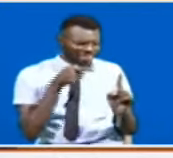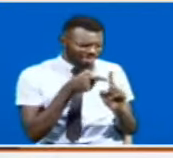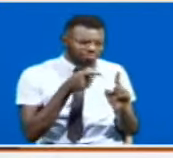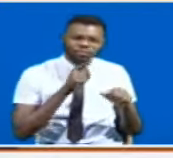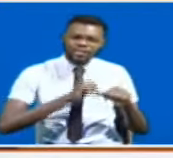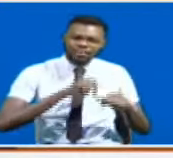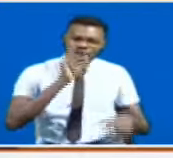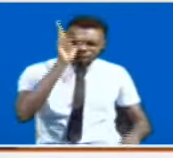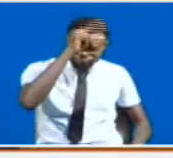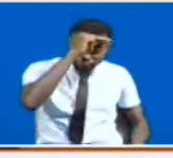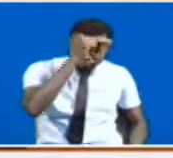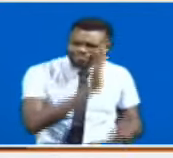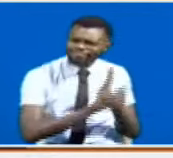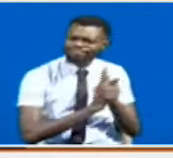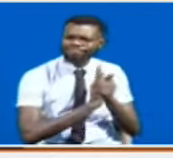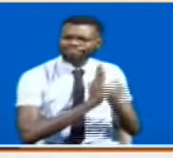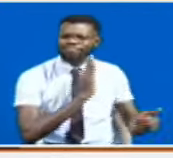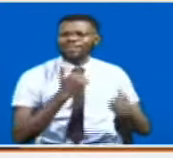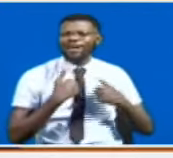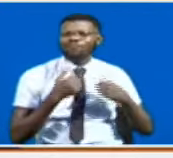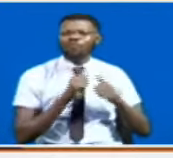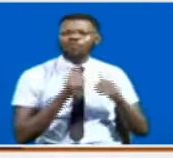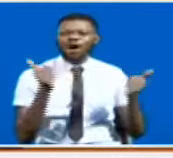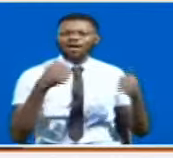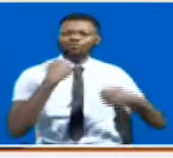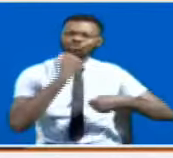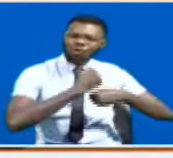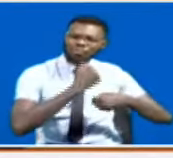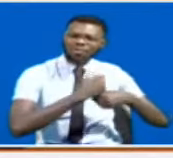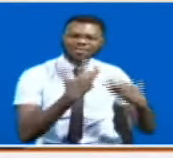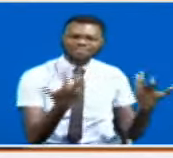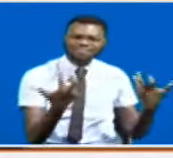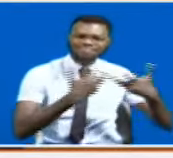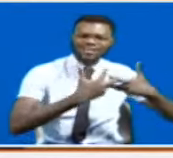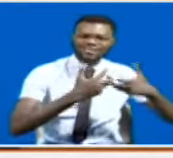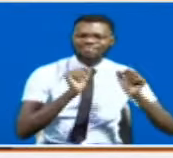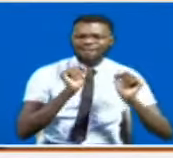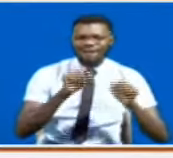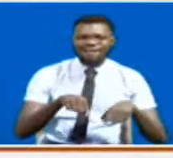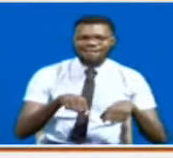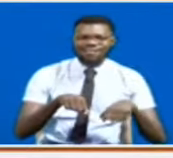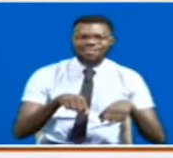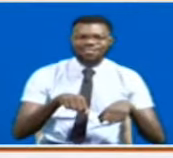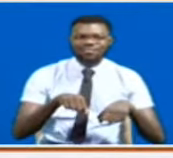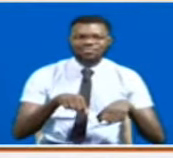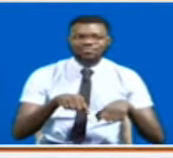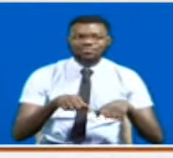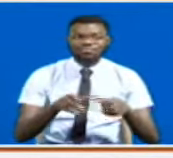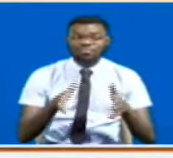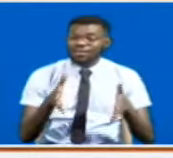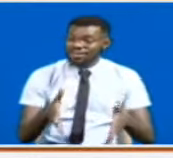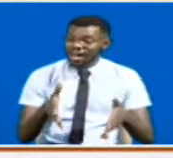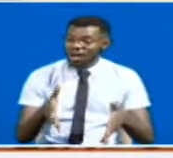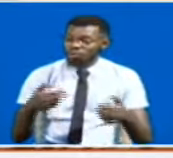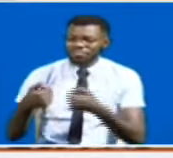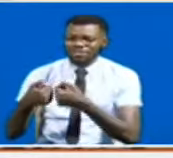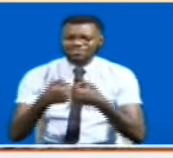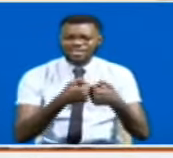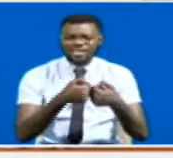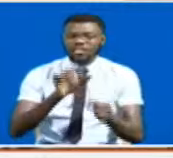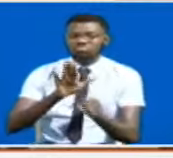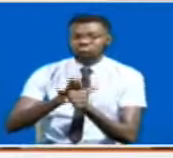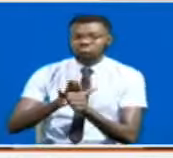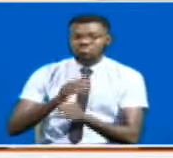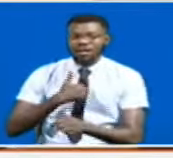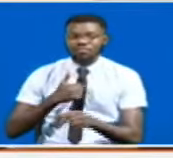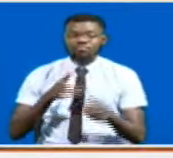who will then be able to fit into the market, you know, without the challenges that we're facing as it is currently. All